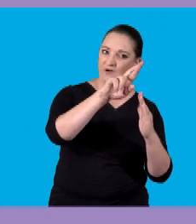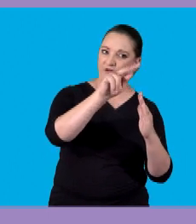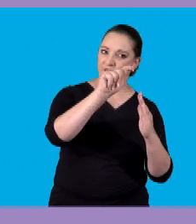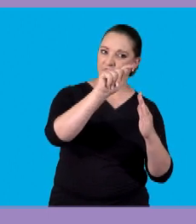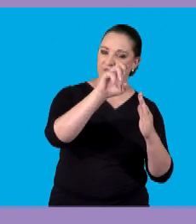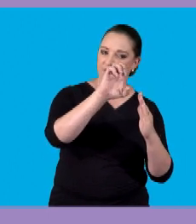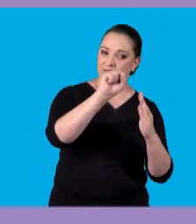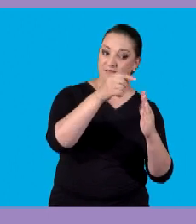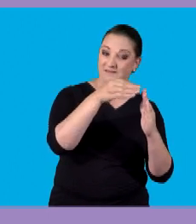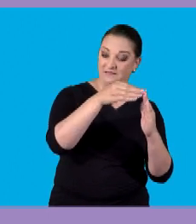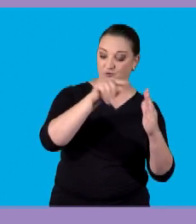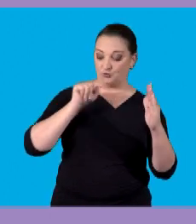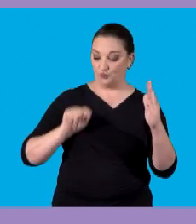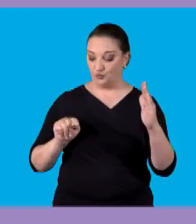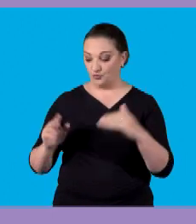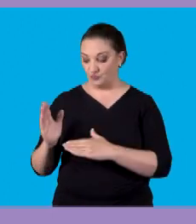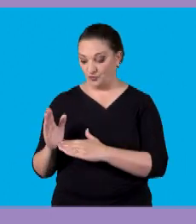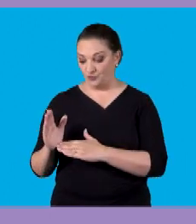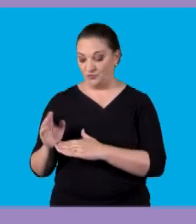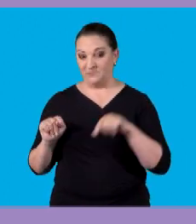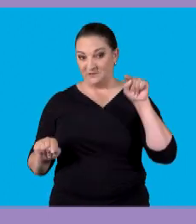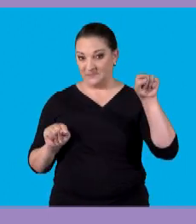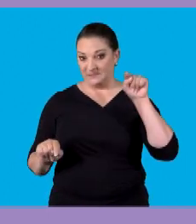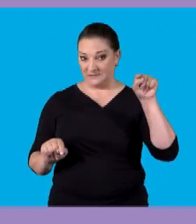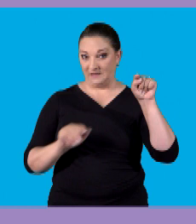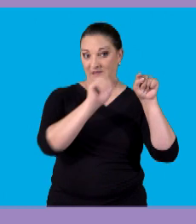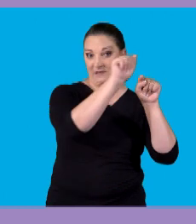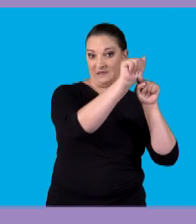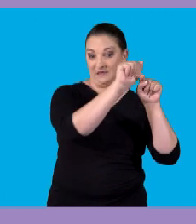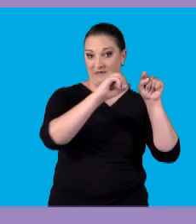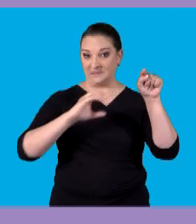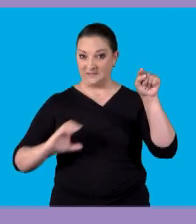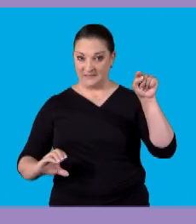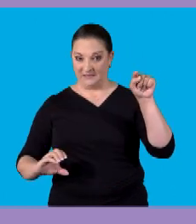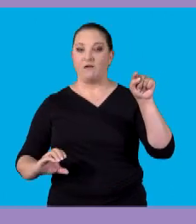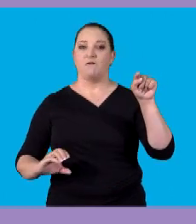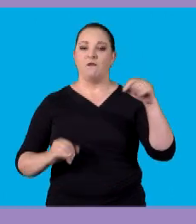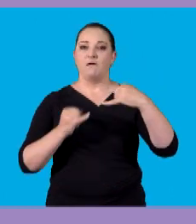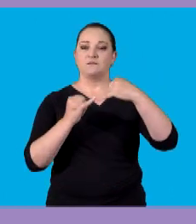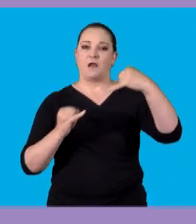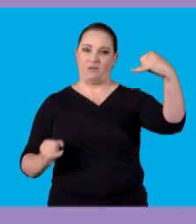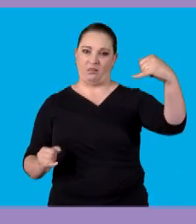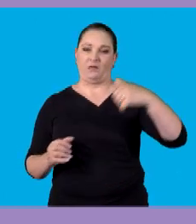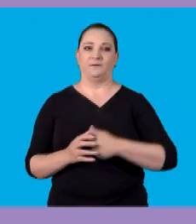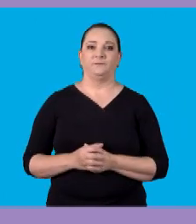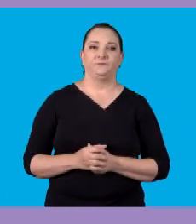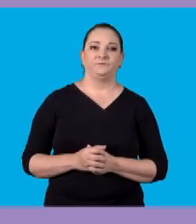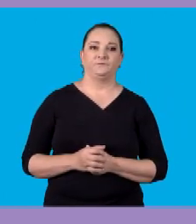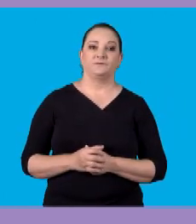vertex in a polygon, then we can see there that AC is a diagonal.